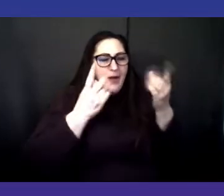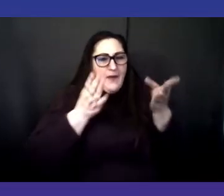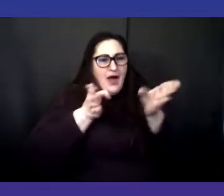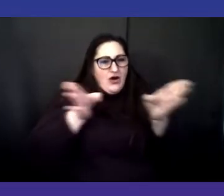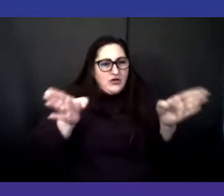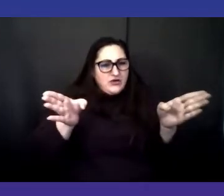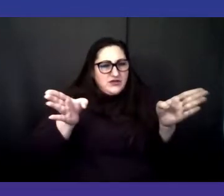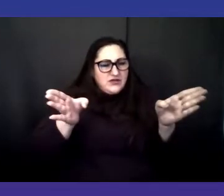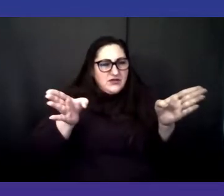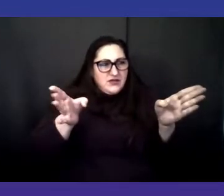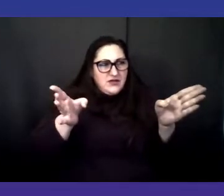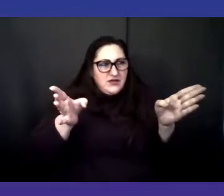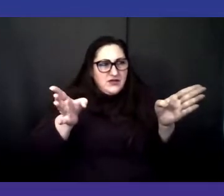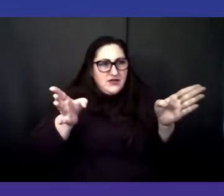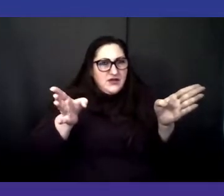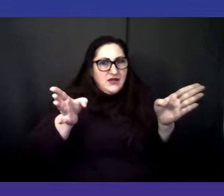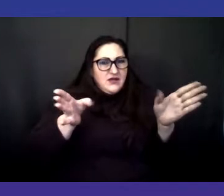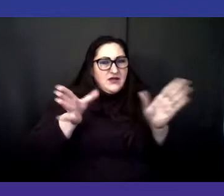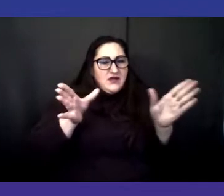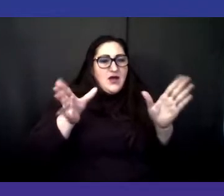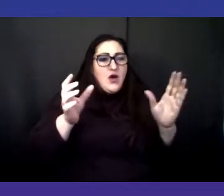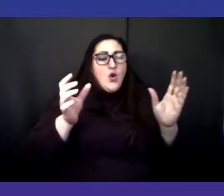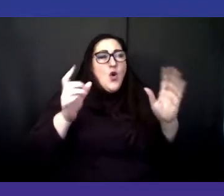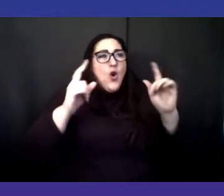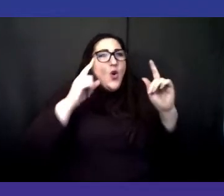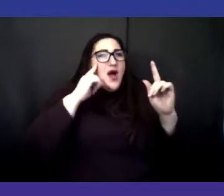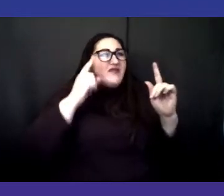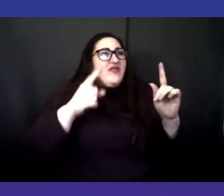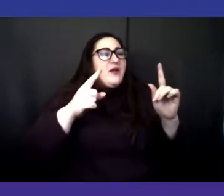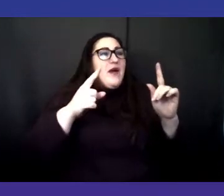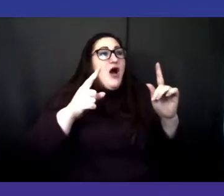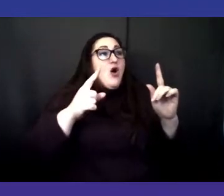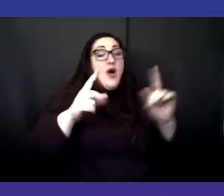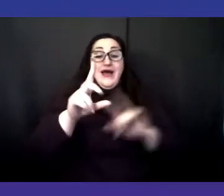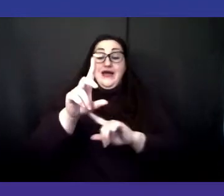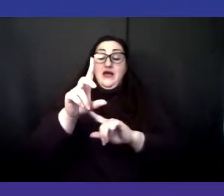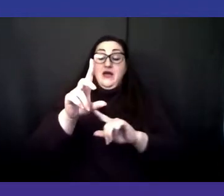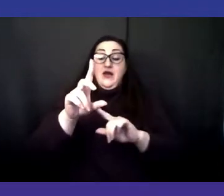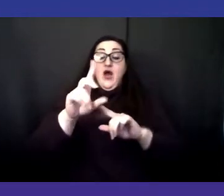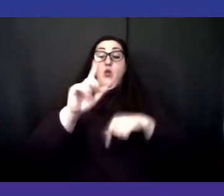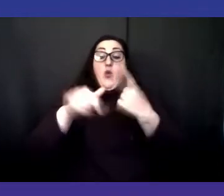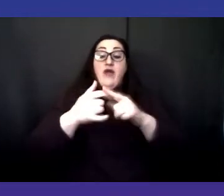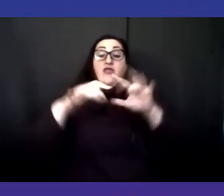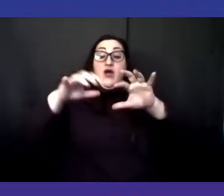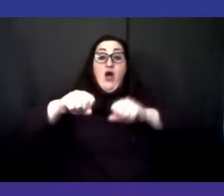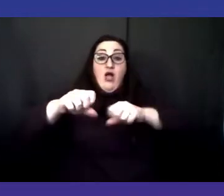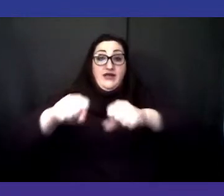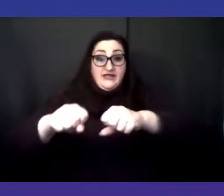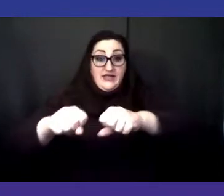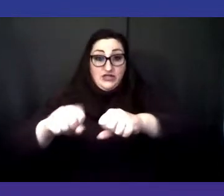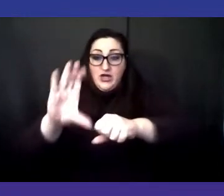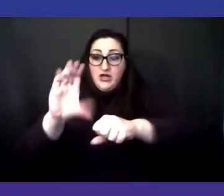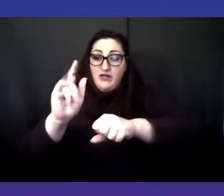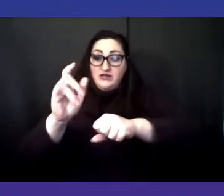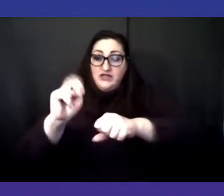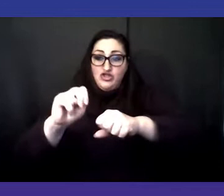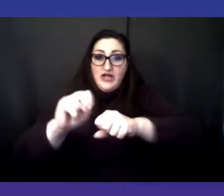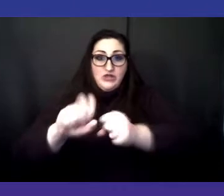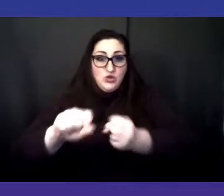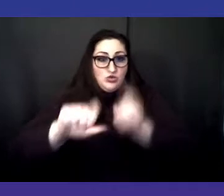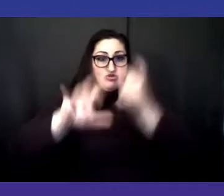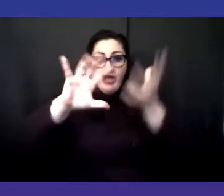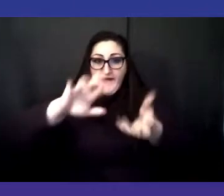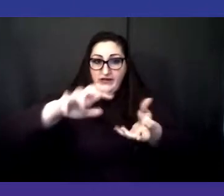levels, and like also looking at how much younger folk are feeling safe to come out as queer and trans,